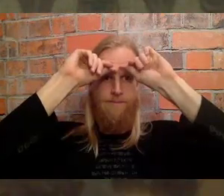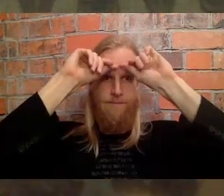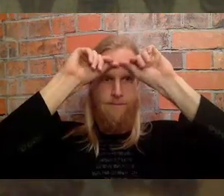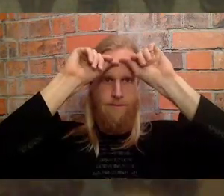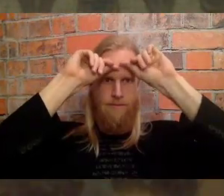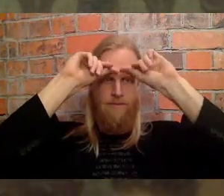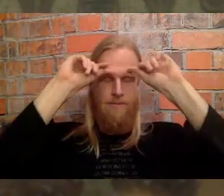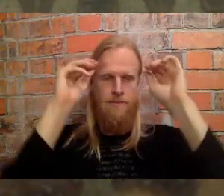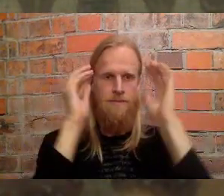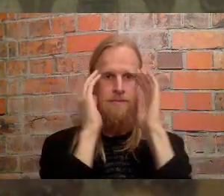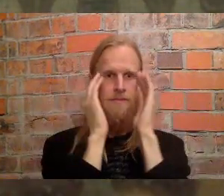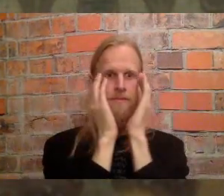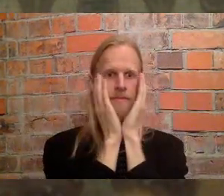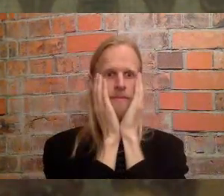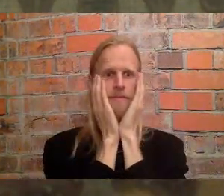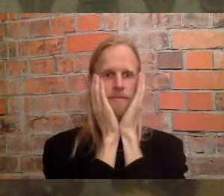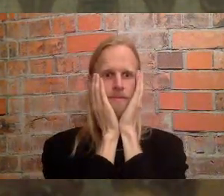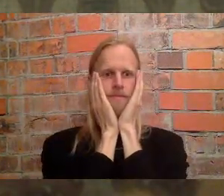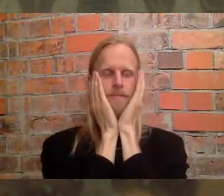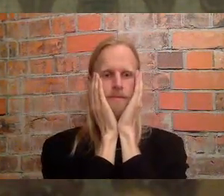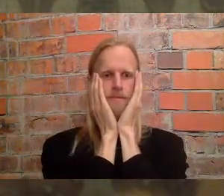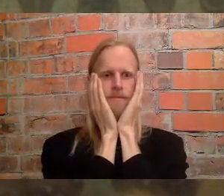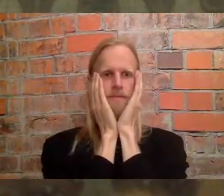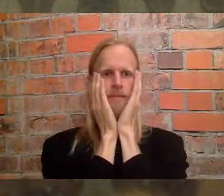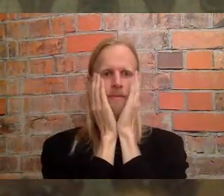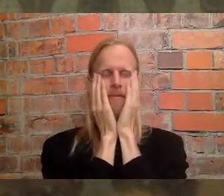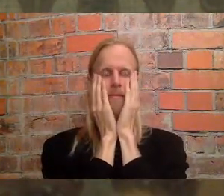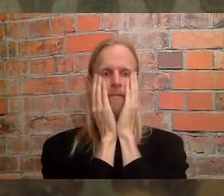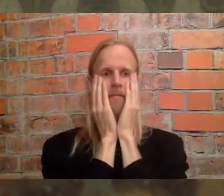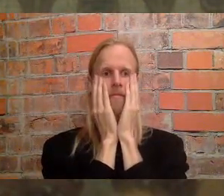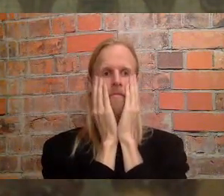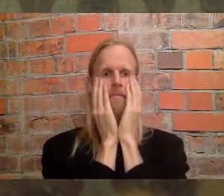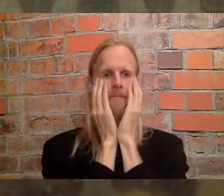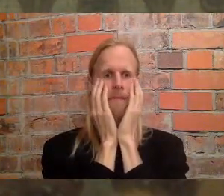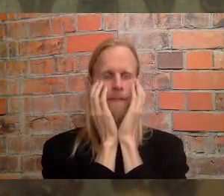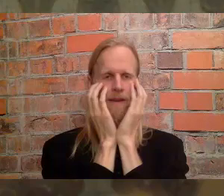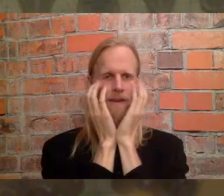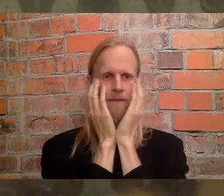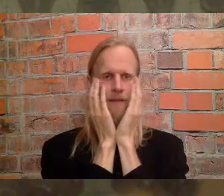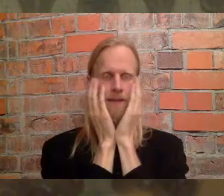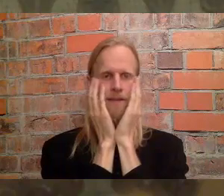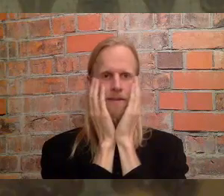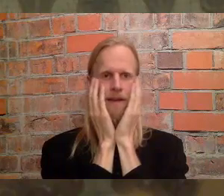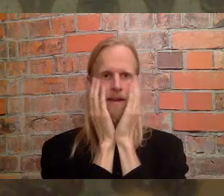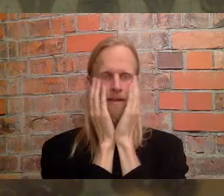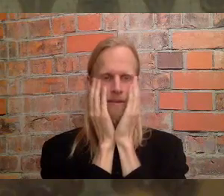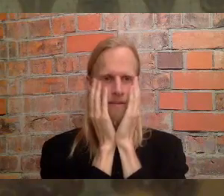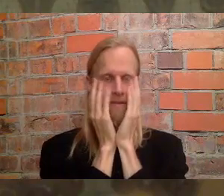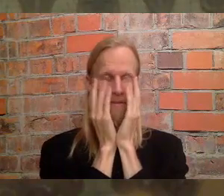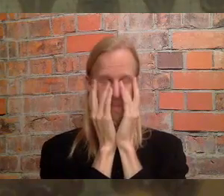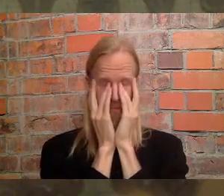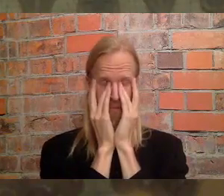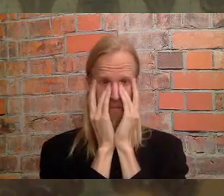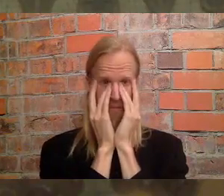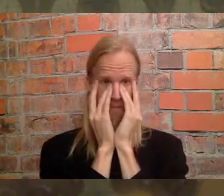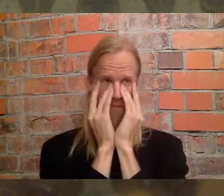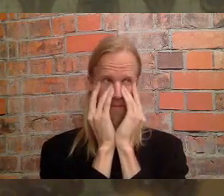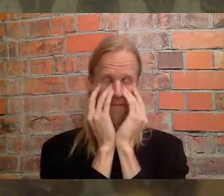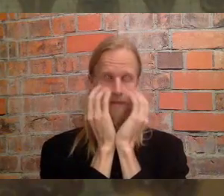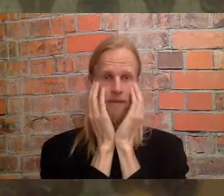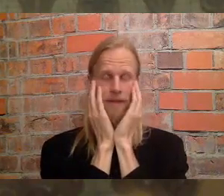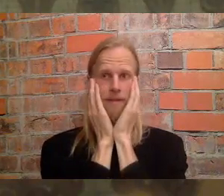and the temple. And if I had to do that, and then say the very thing you just said,